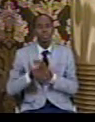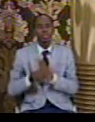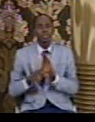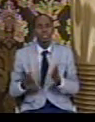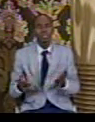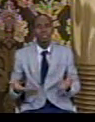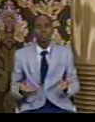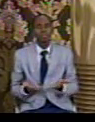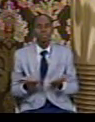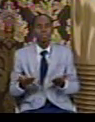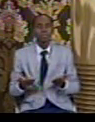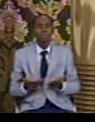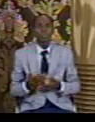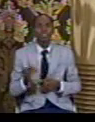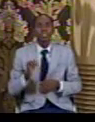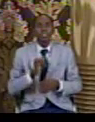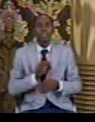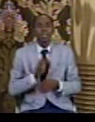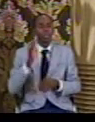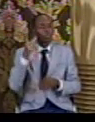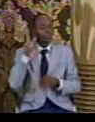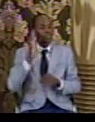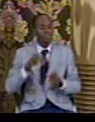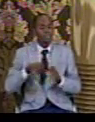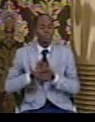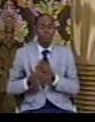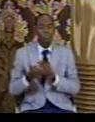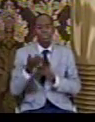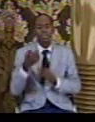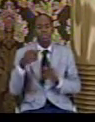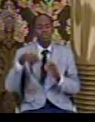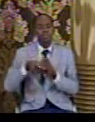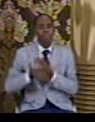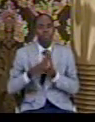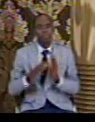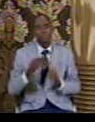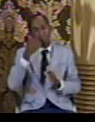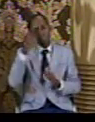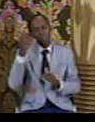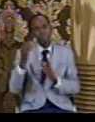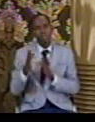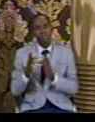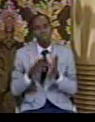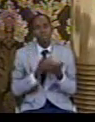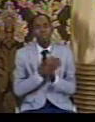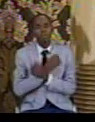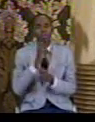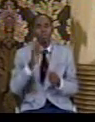redeem. Let us dig a little, oh, a little deep by Jesus'